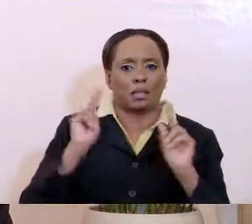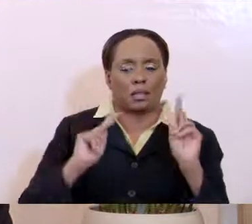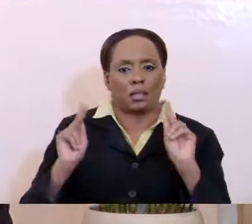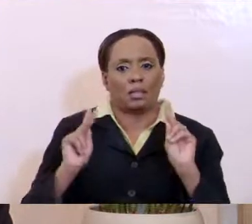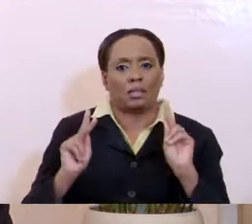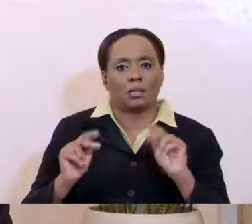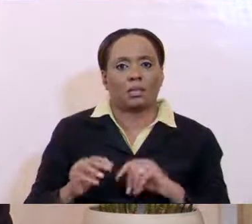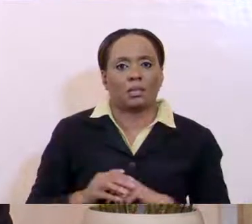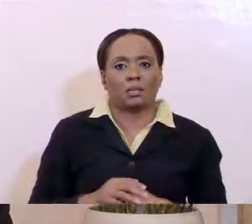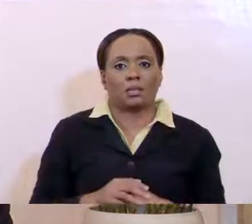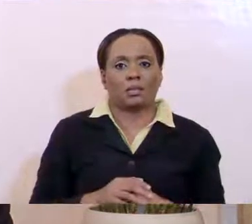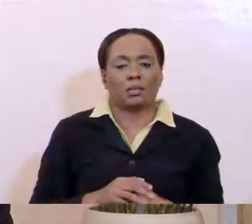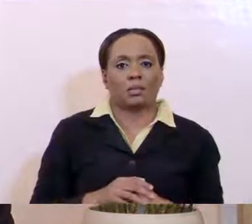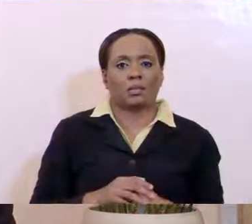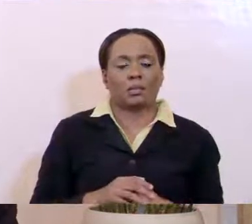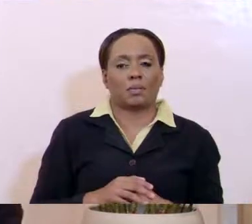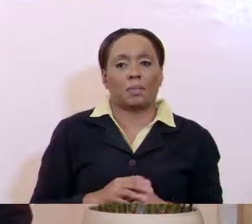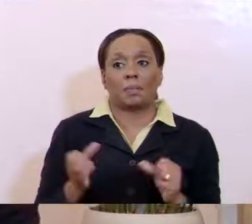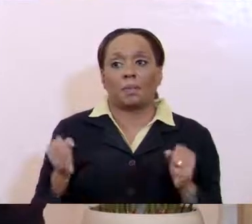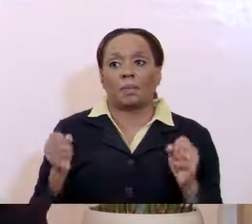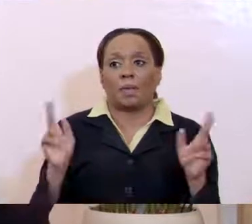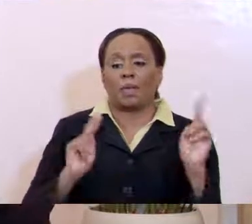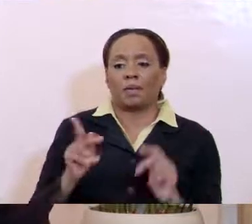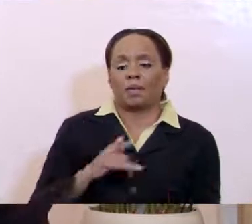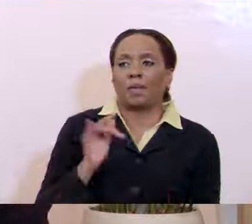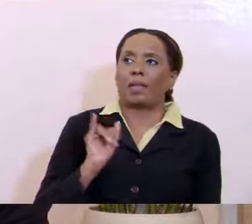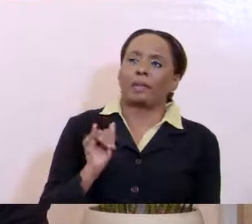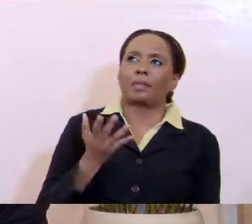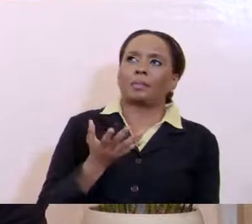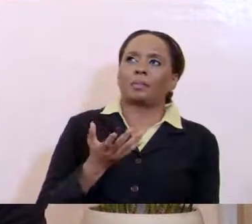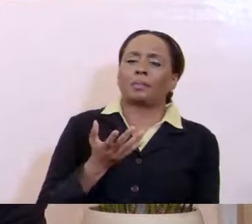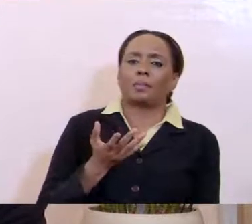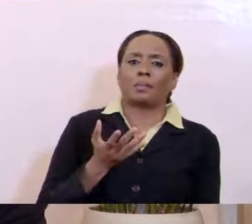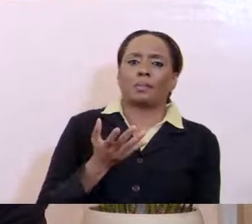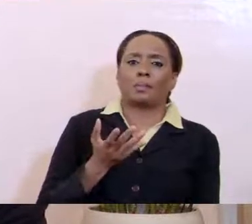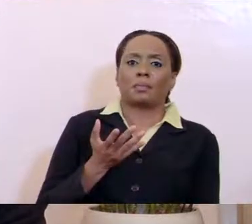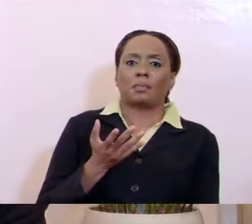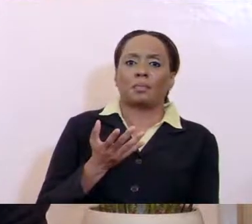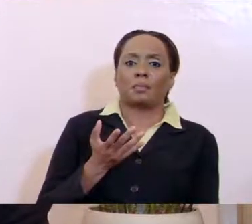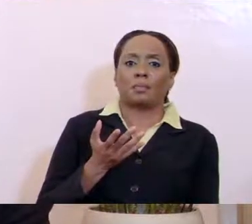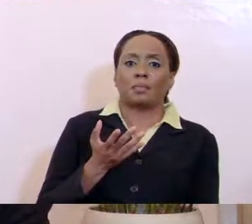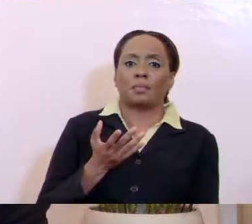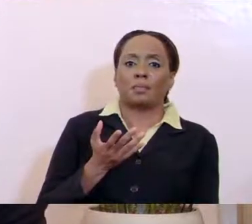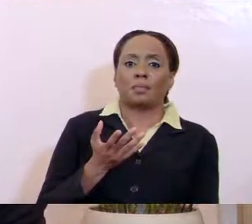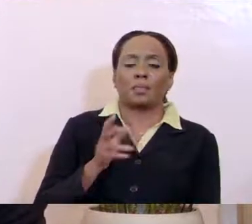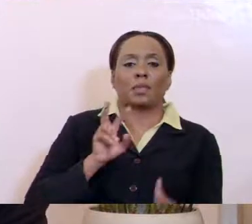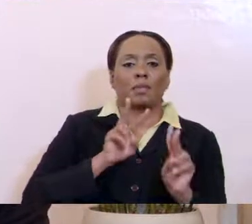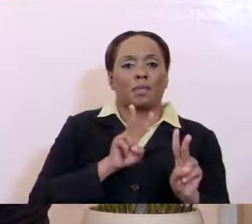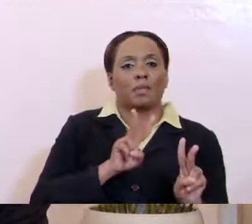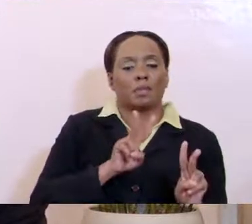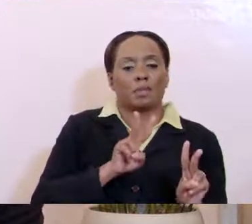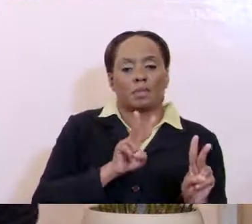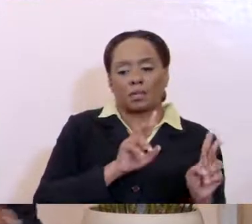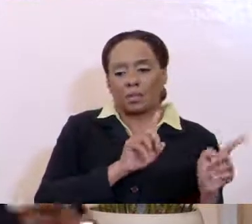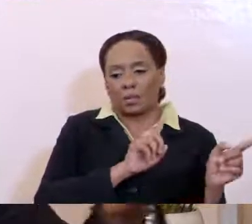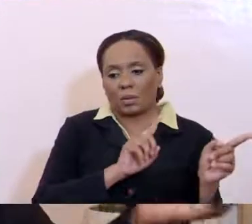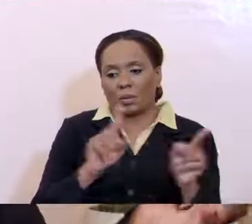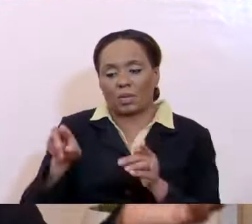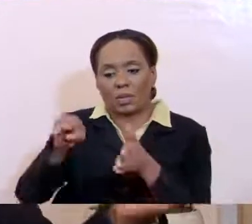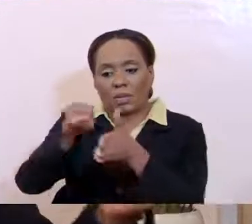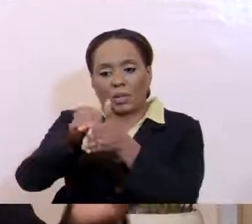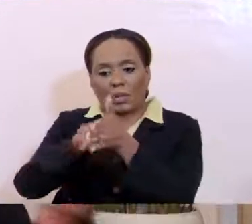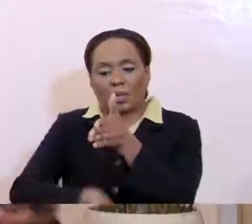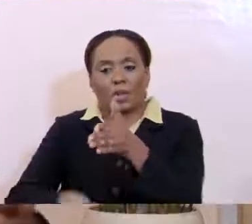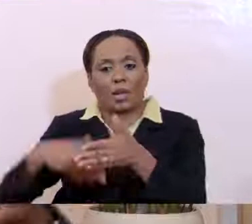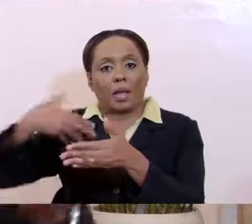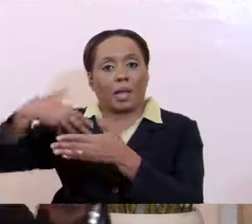many people are assuming that because the funeral goes straight to the graveyard, and they're